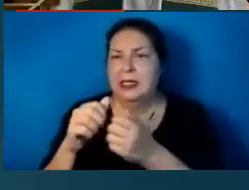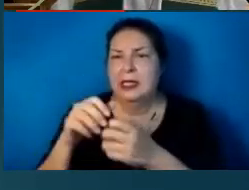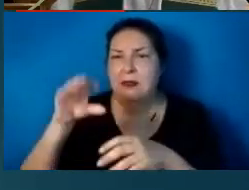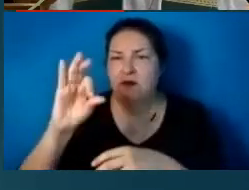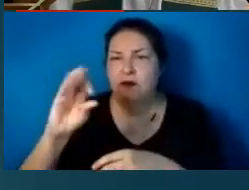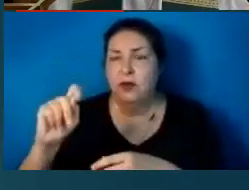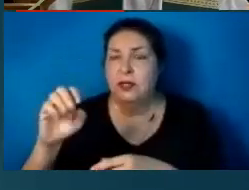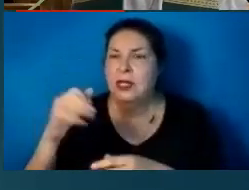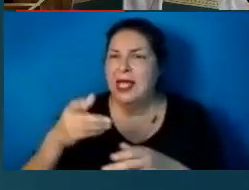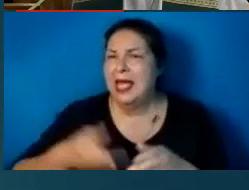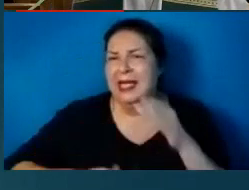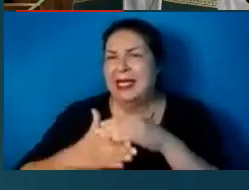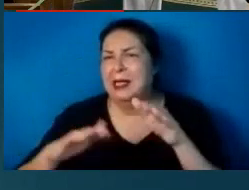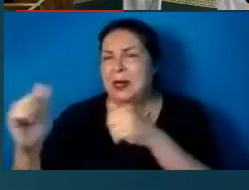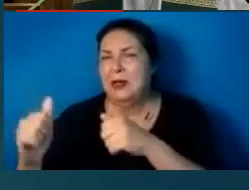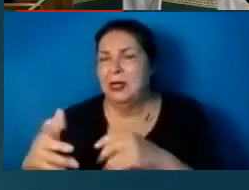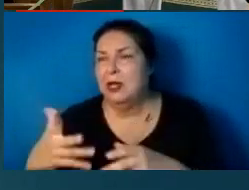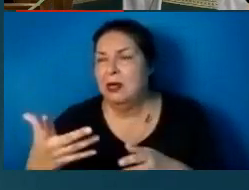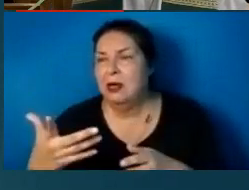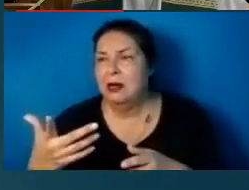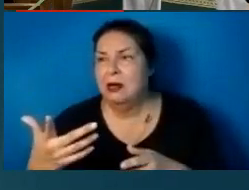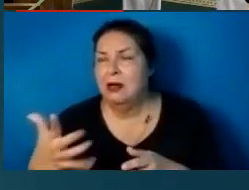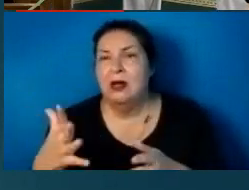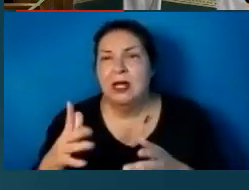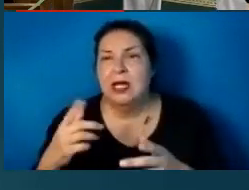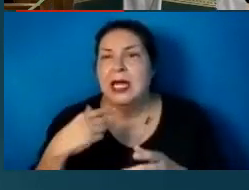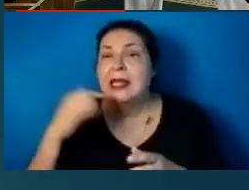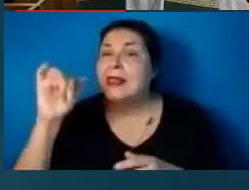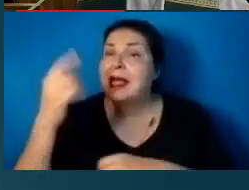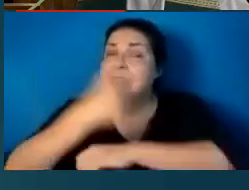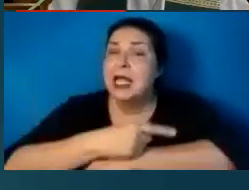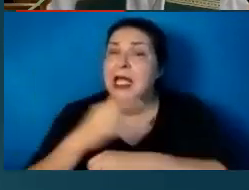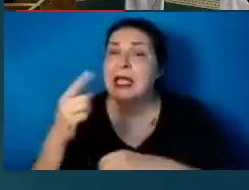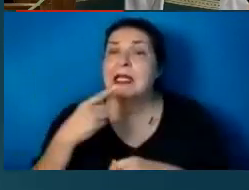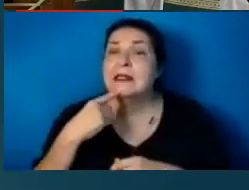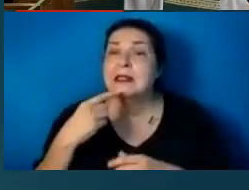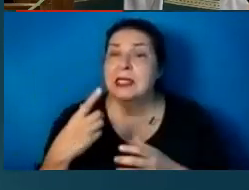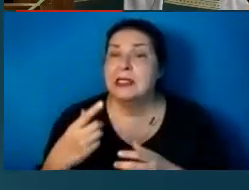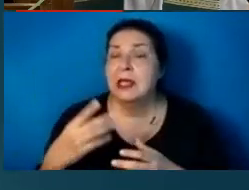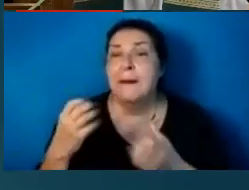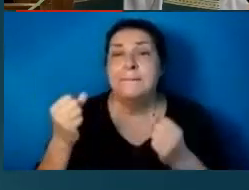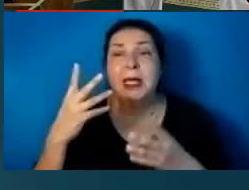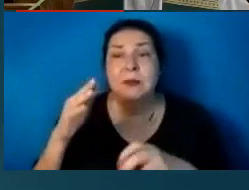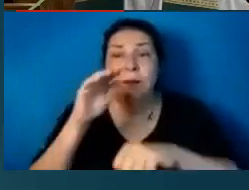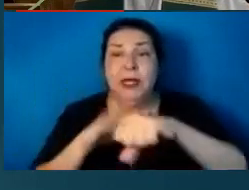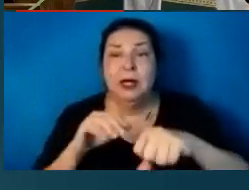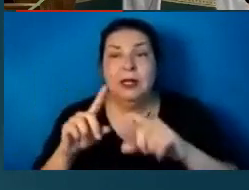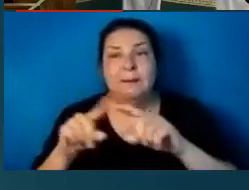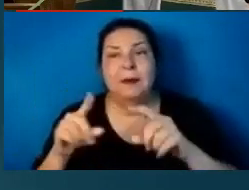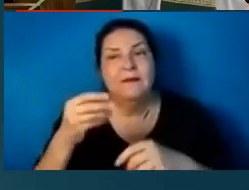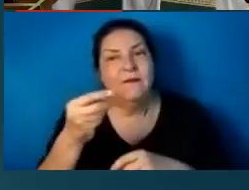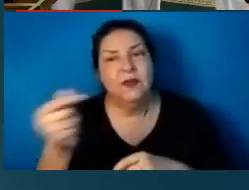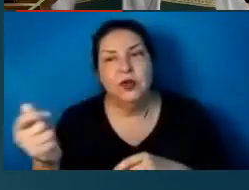teeth, for many are called, but few are chosen.'" This is the gospel of the Lord.